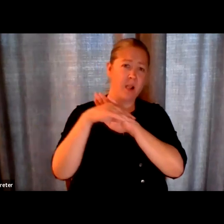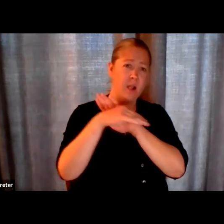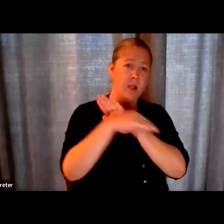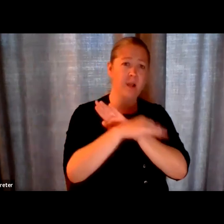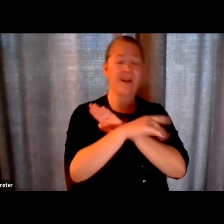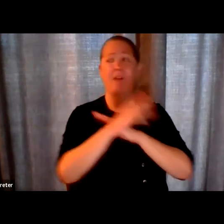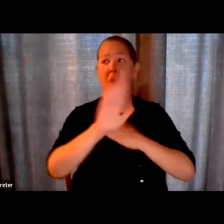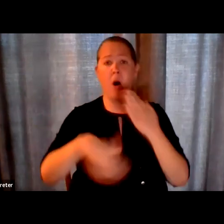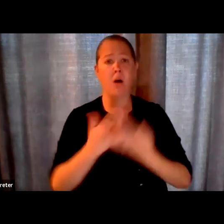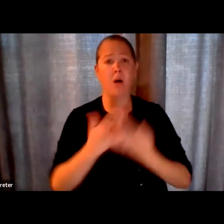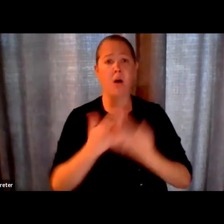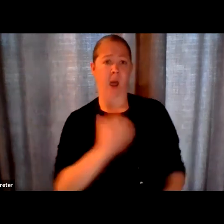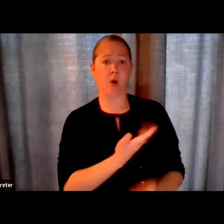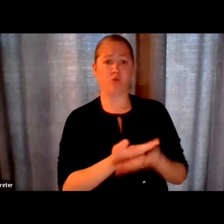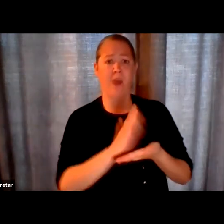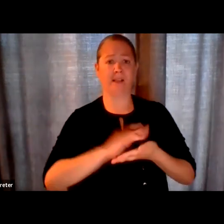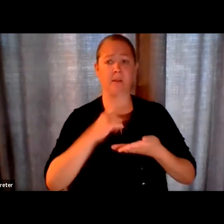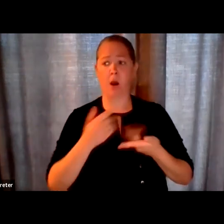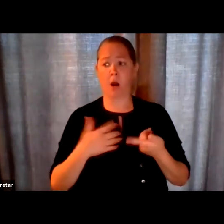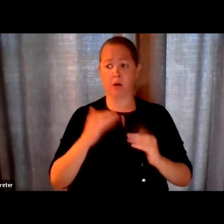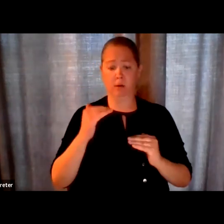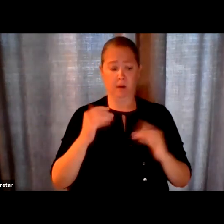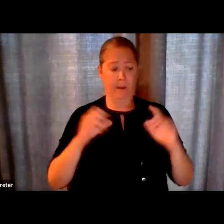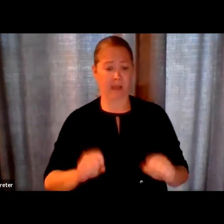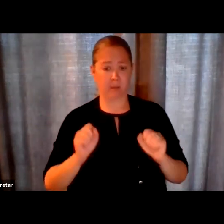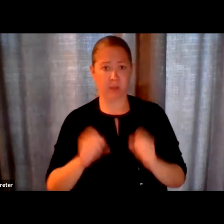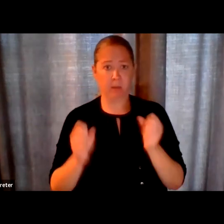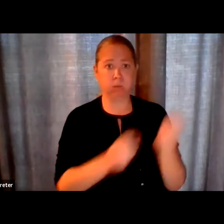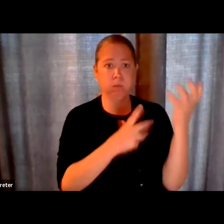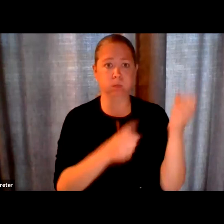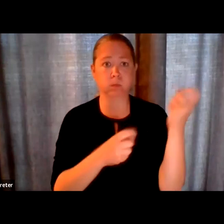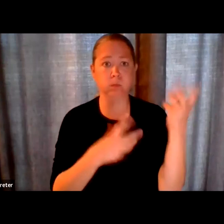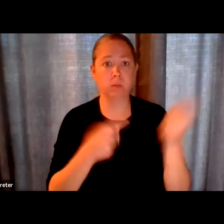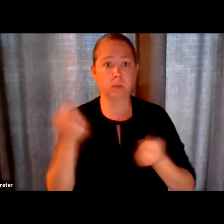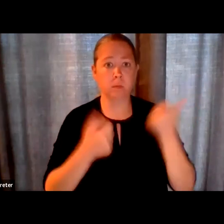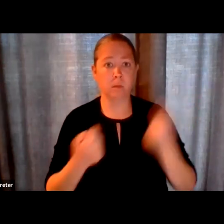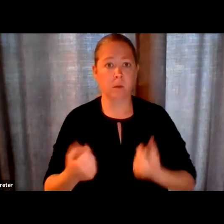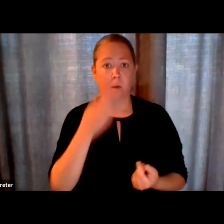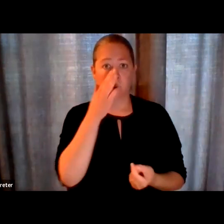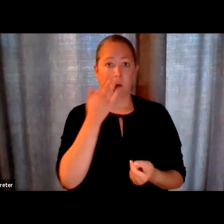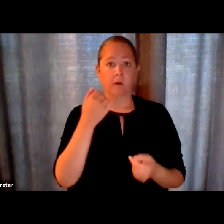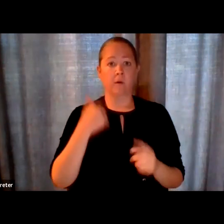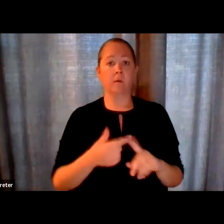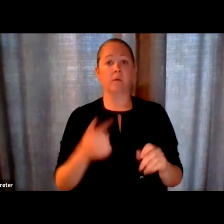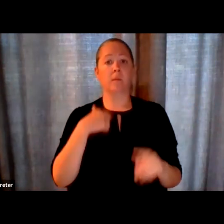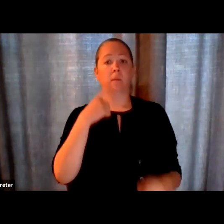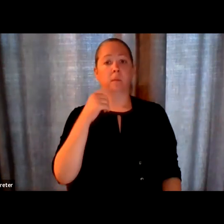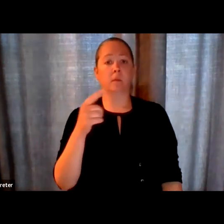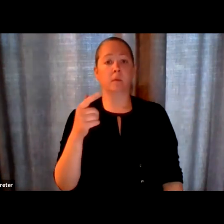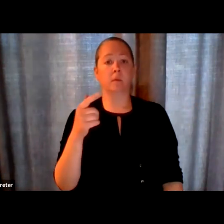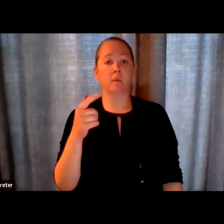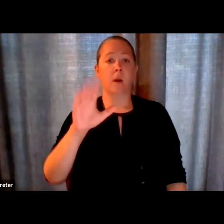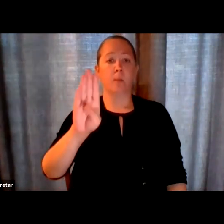our rights are hanging in the balance. The dissent that was Justice Sotomayor, joined by Justices Breyer